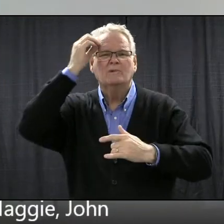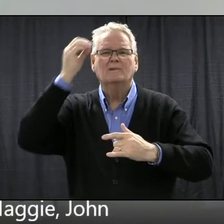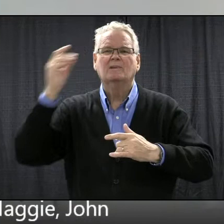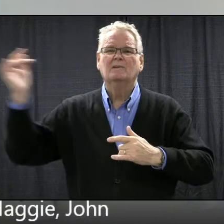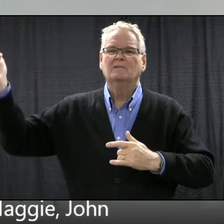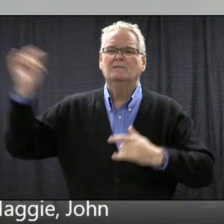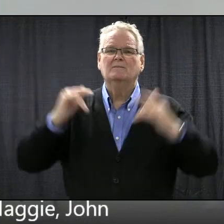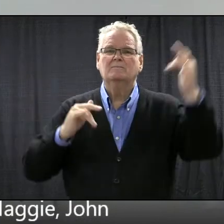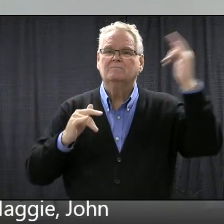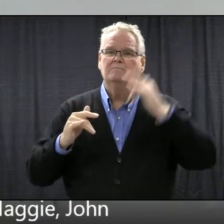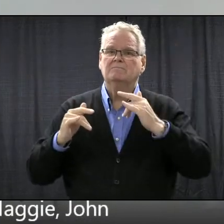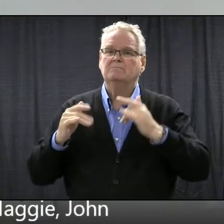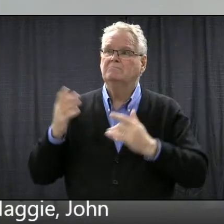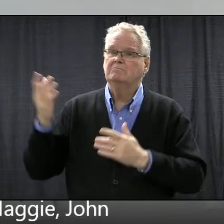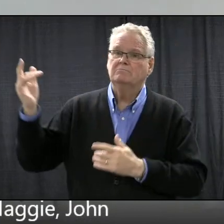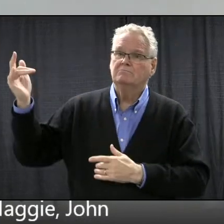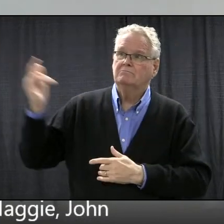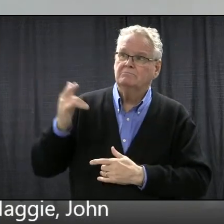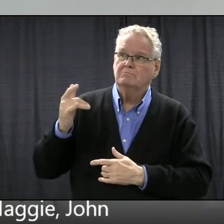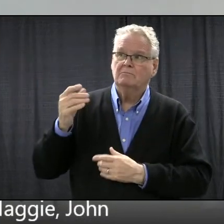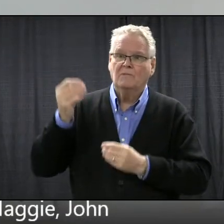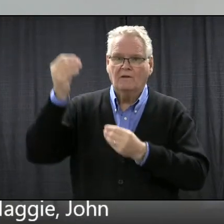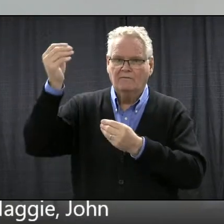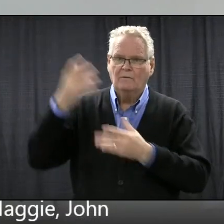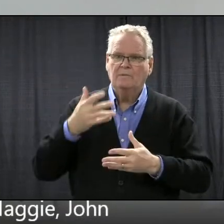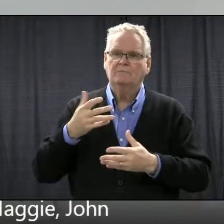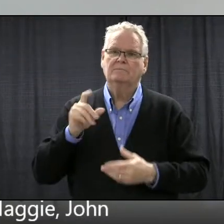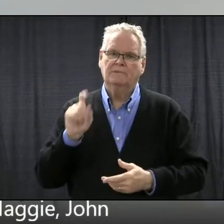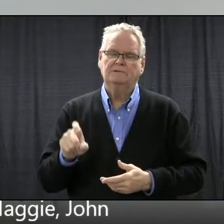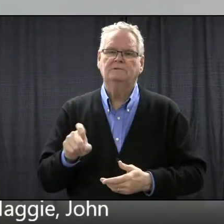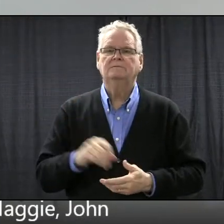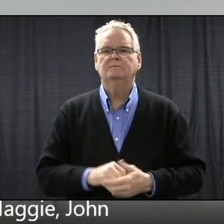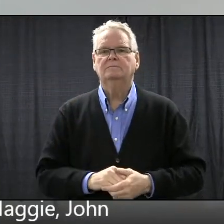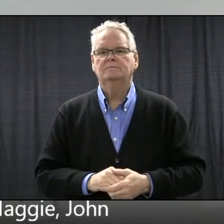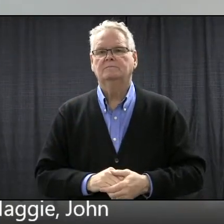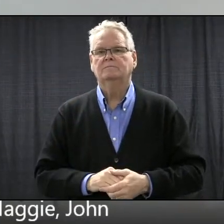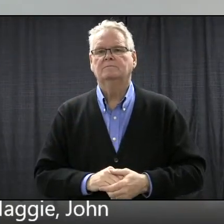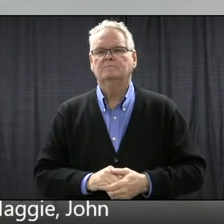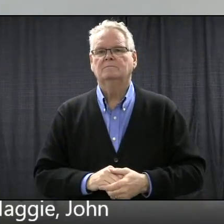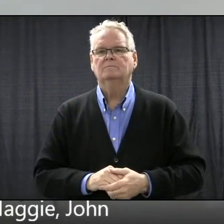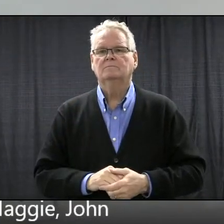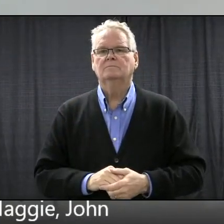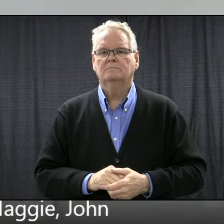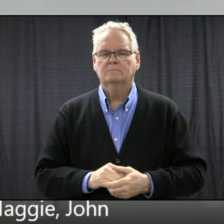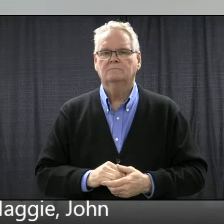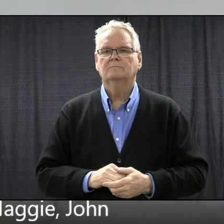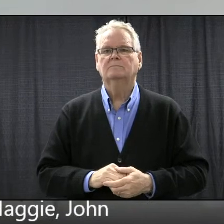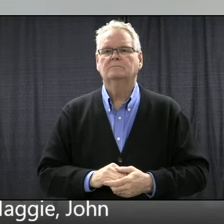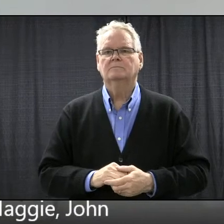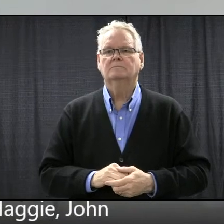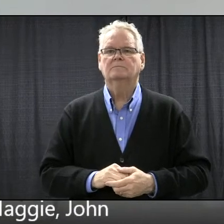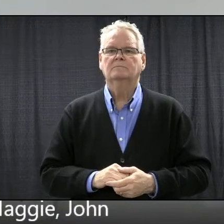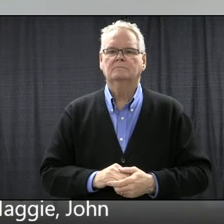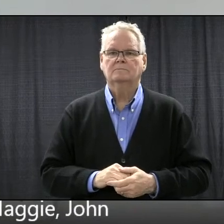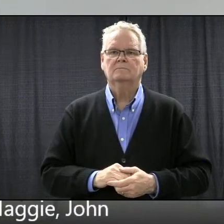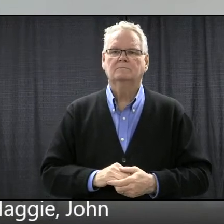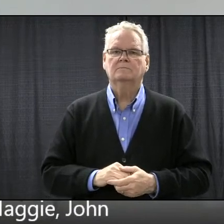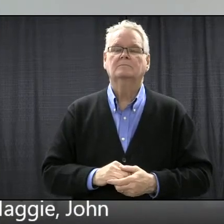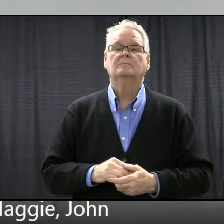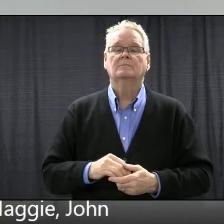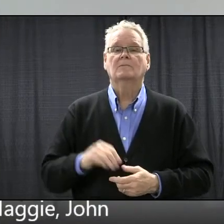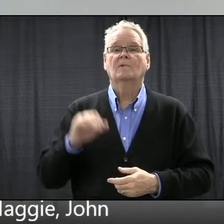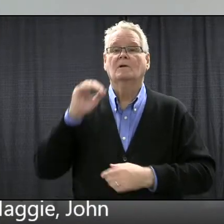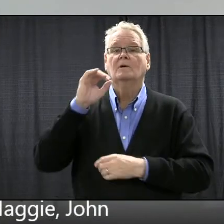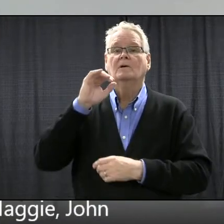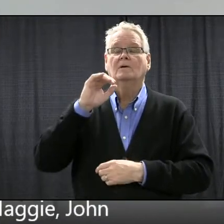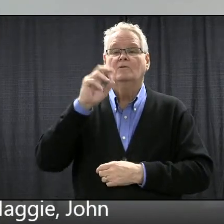the same path to isolation or not, depending on their vaccine status, that